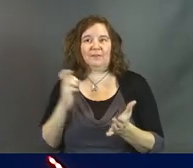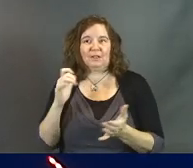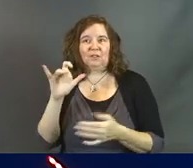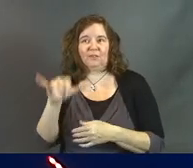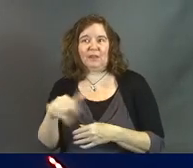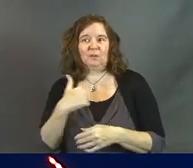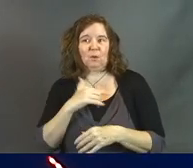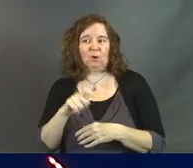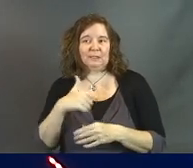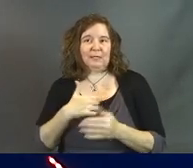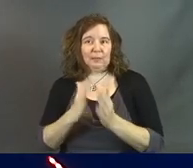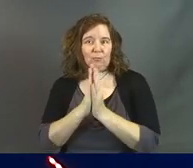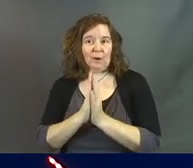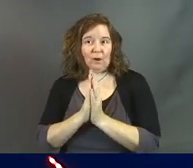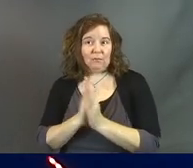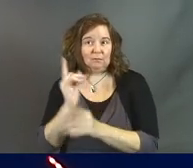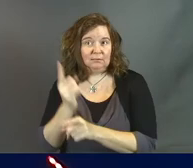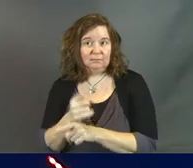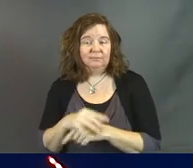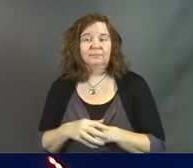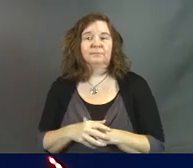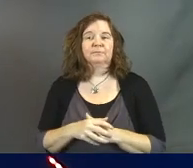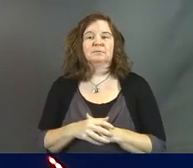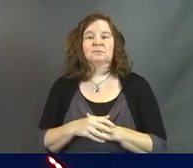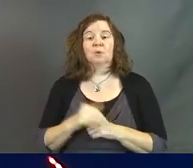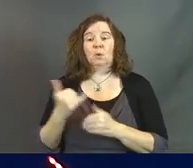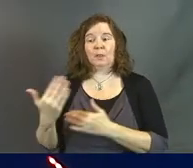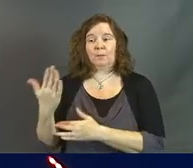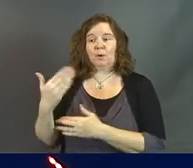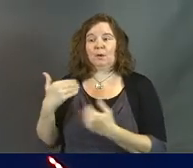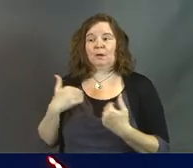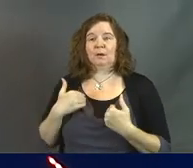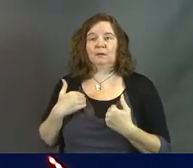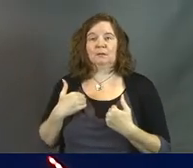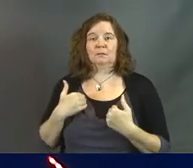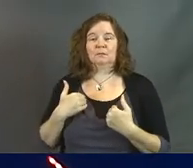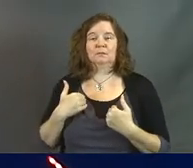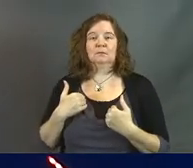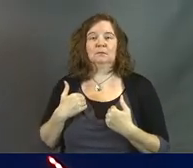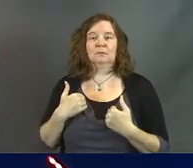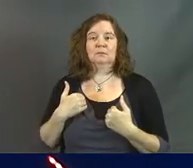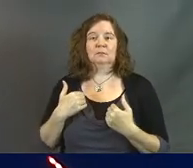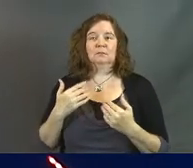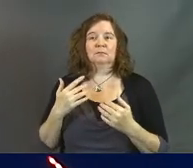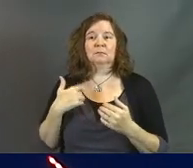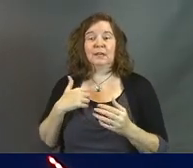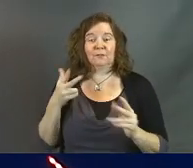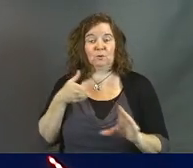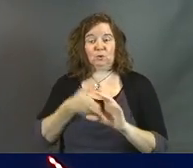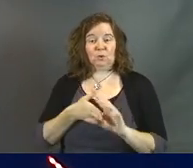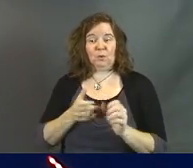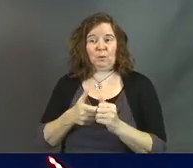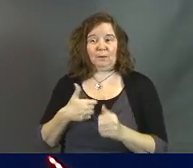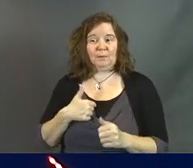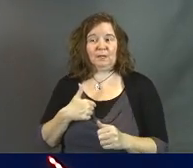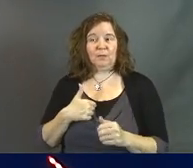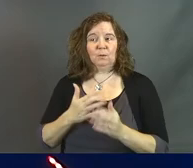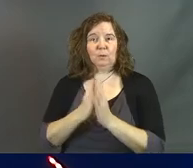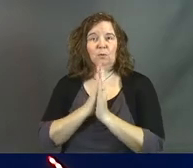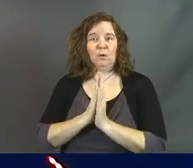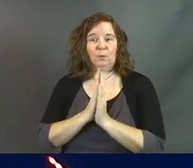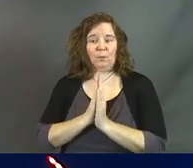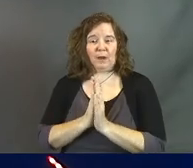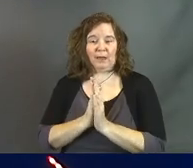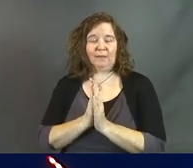of that, because we all need prayer, right? So this morning I have a couple prayer requests. So if you'll join me, we're going to pray